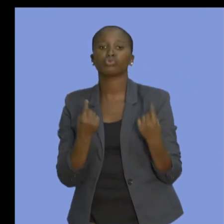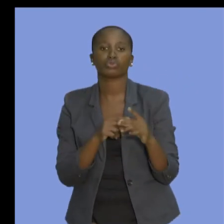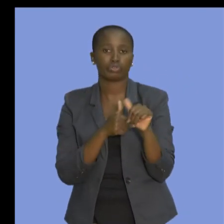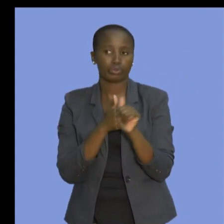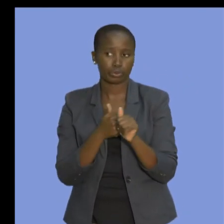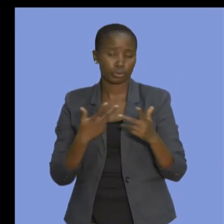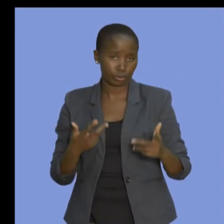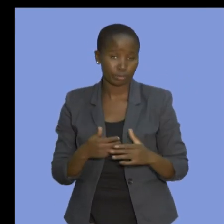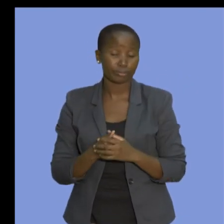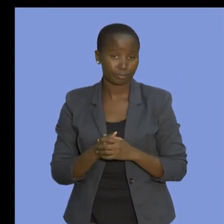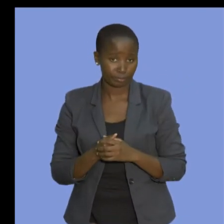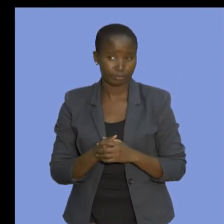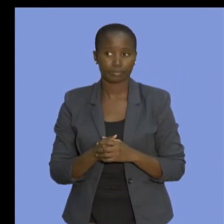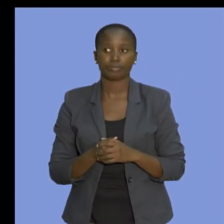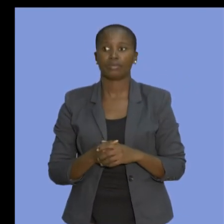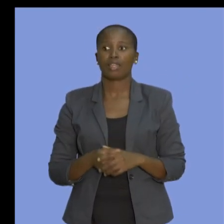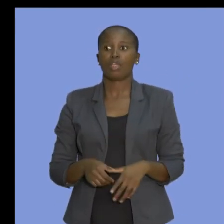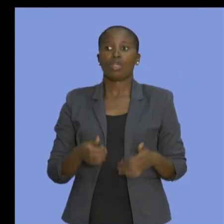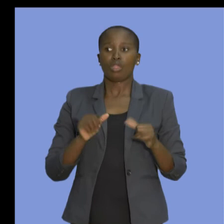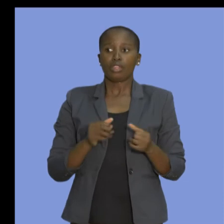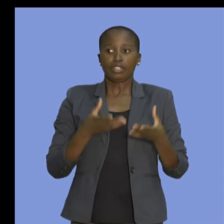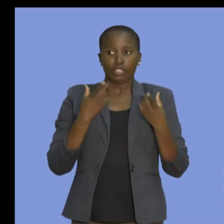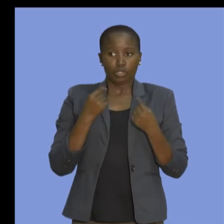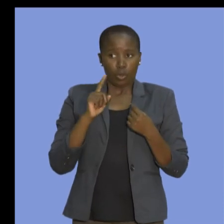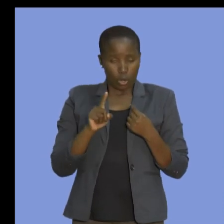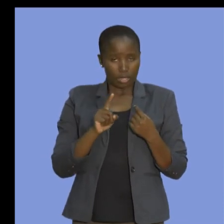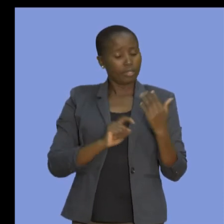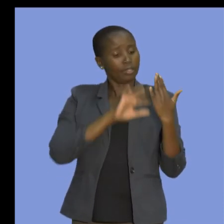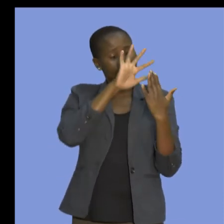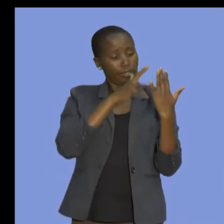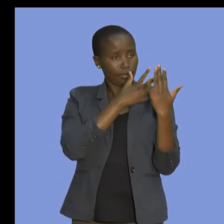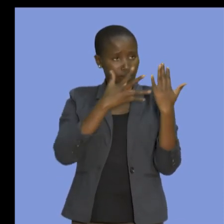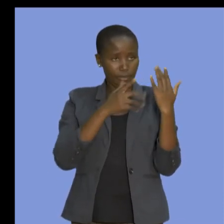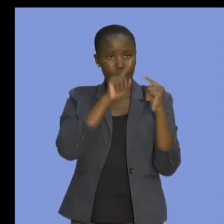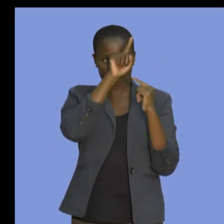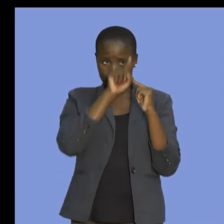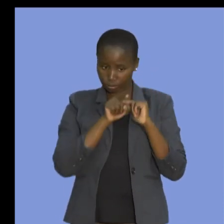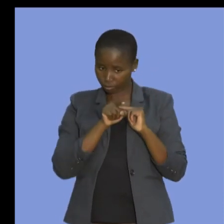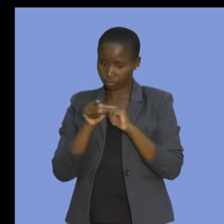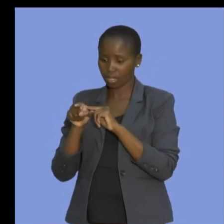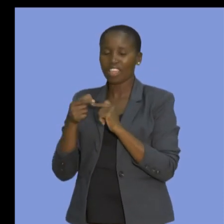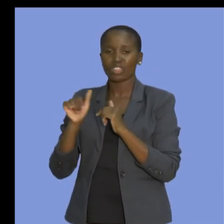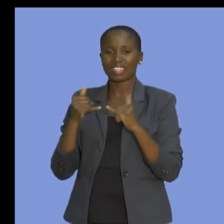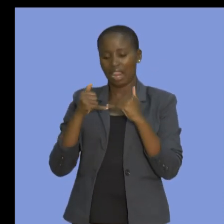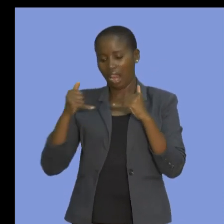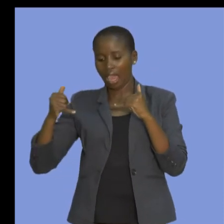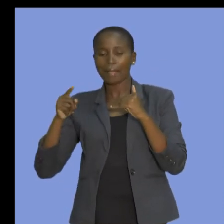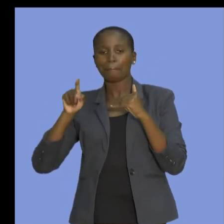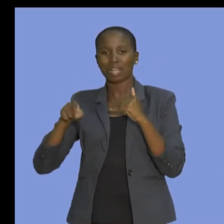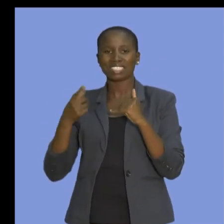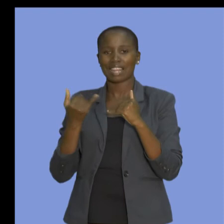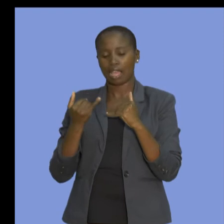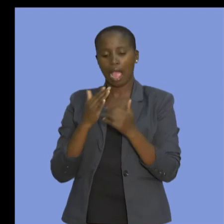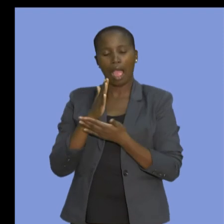Plot the midpoints on the grid. Extend the line to the midpoint of half